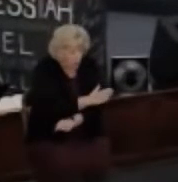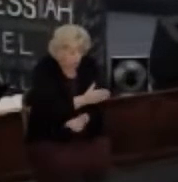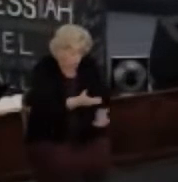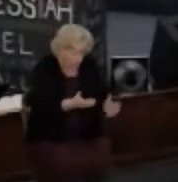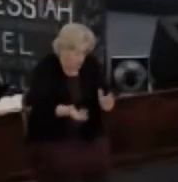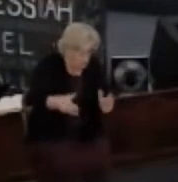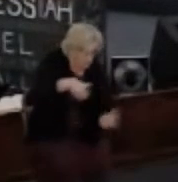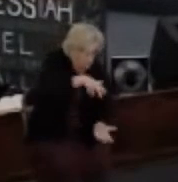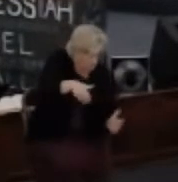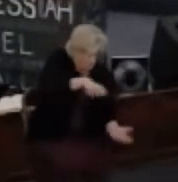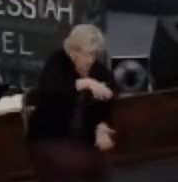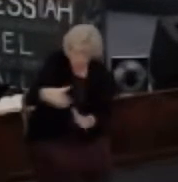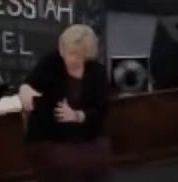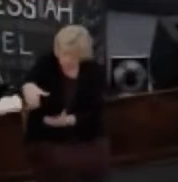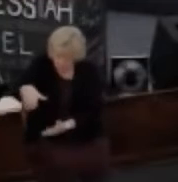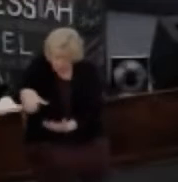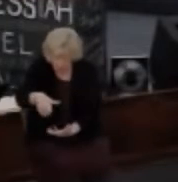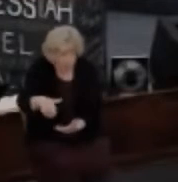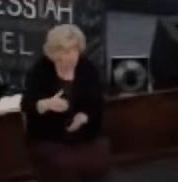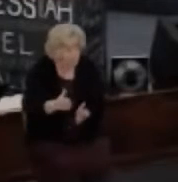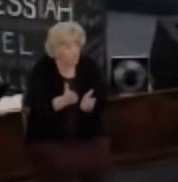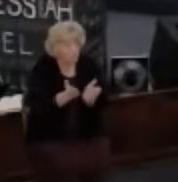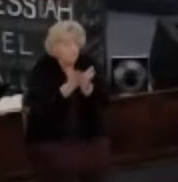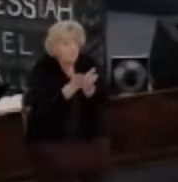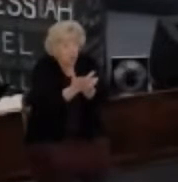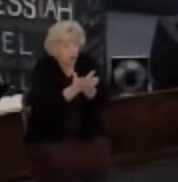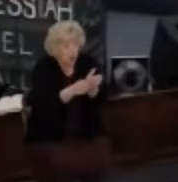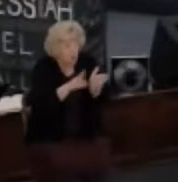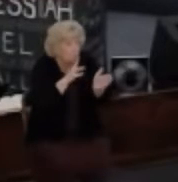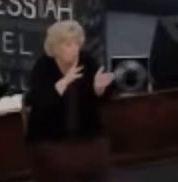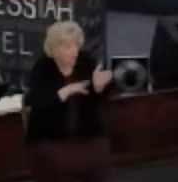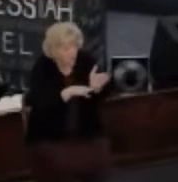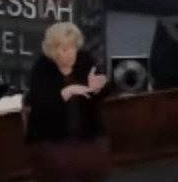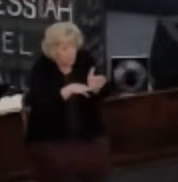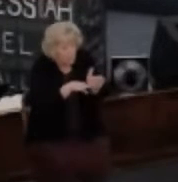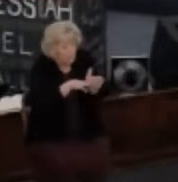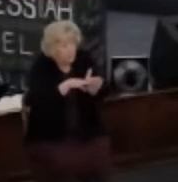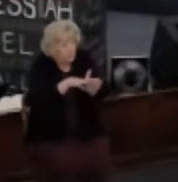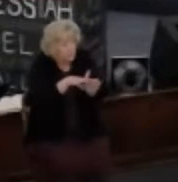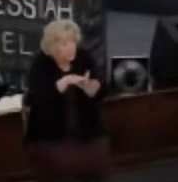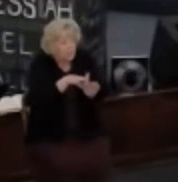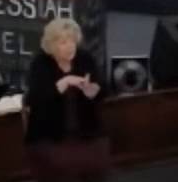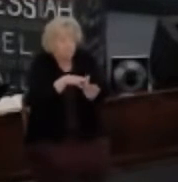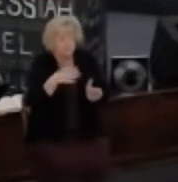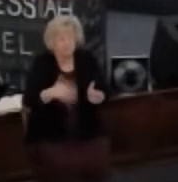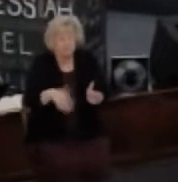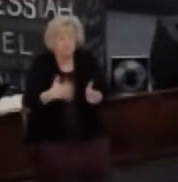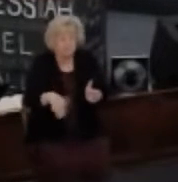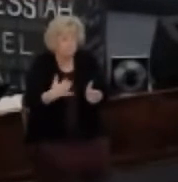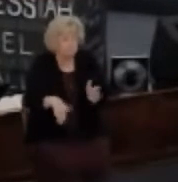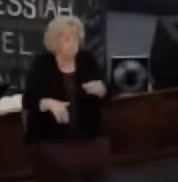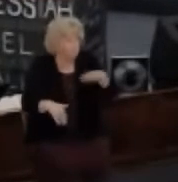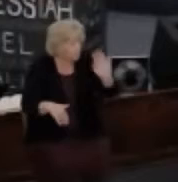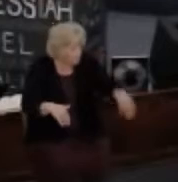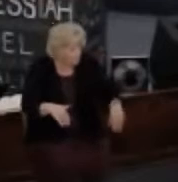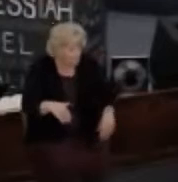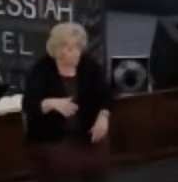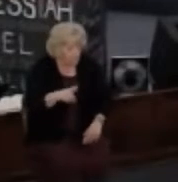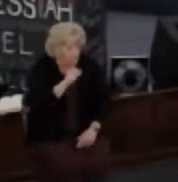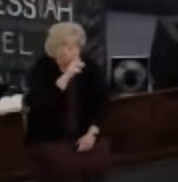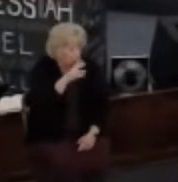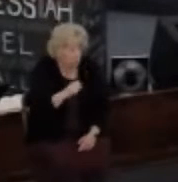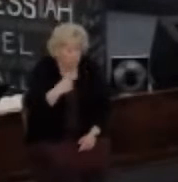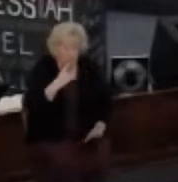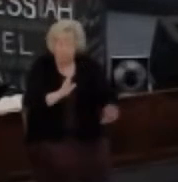sink. When Simon Peter saw this, he fell at Jesus' knees and said, "Go away from me, Lord. I am a sinful